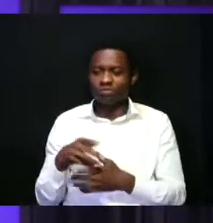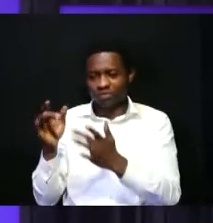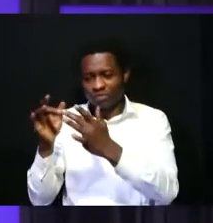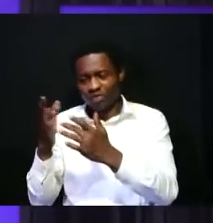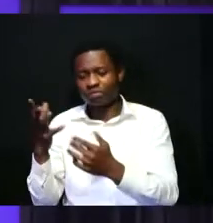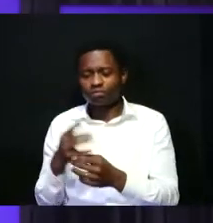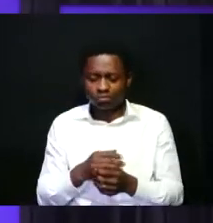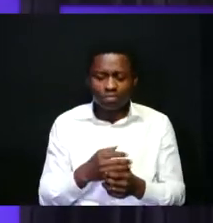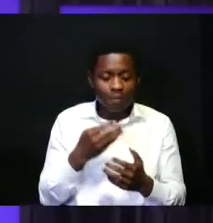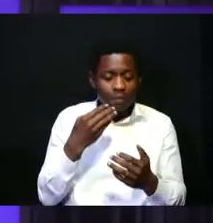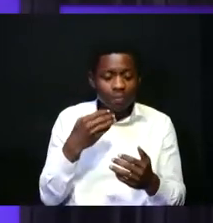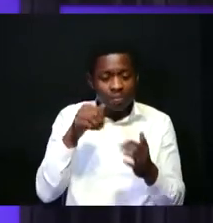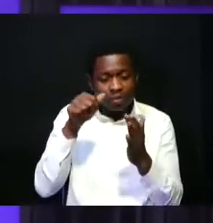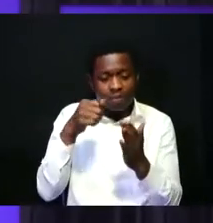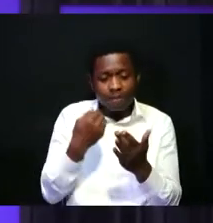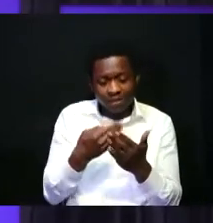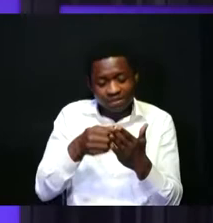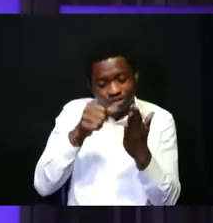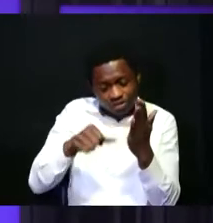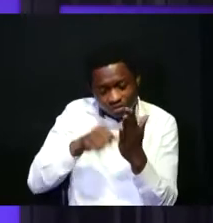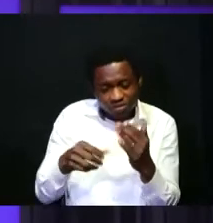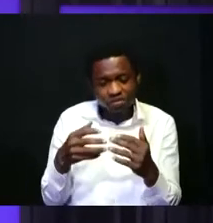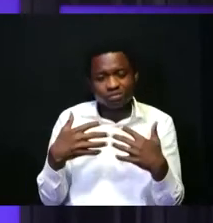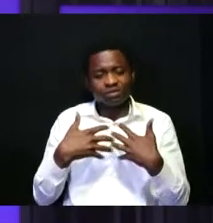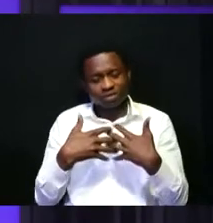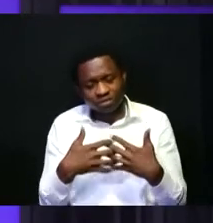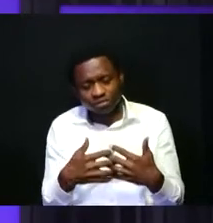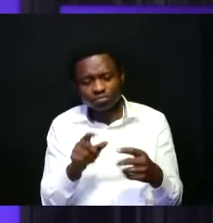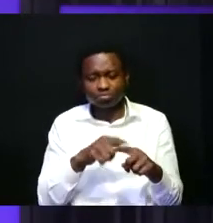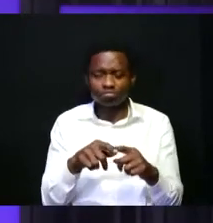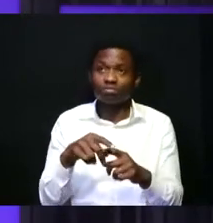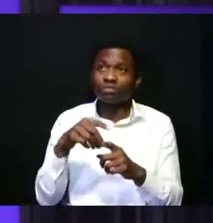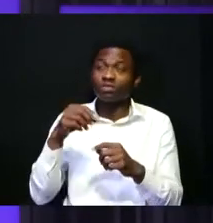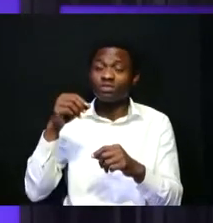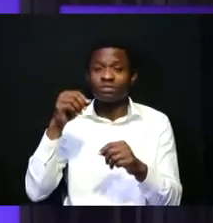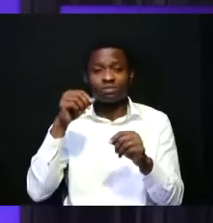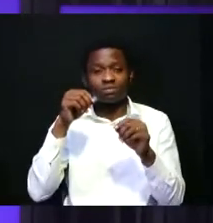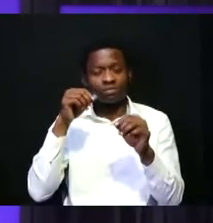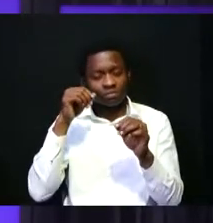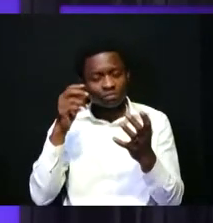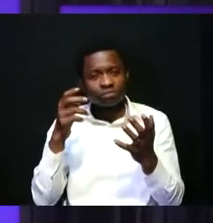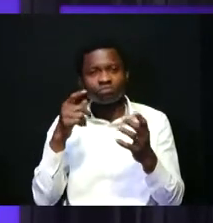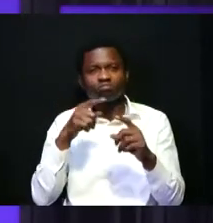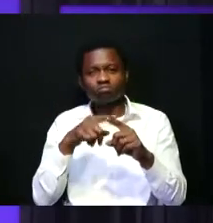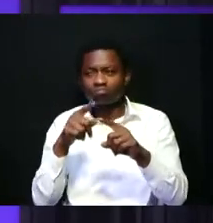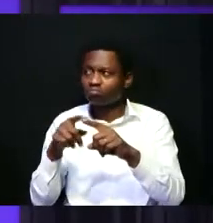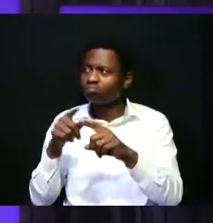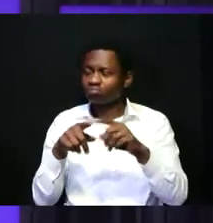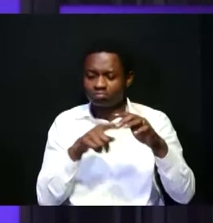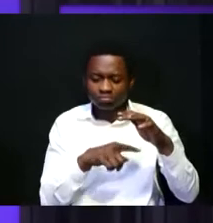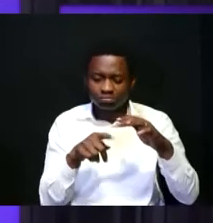counting machines. Next Computers have taken stock of CCTV cameras, and as you can see, scrolling or